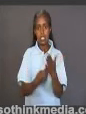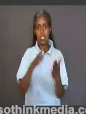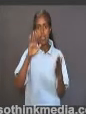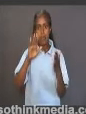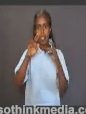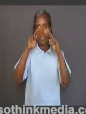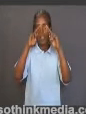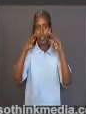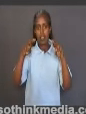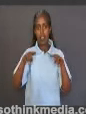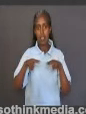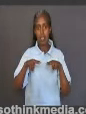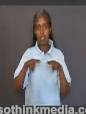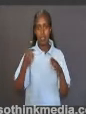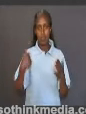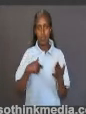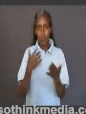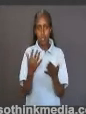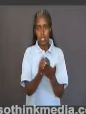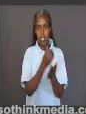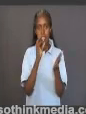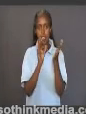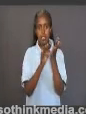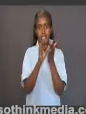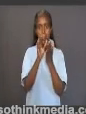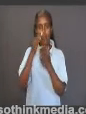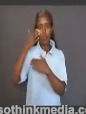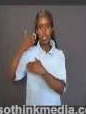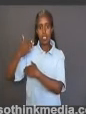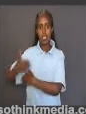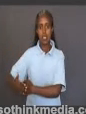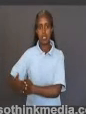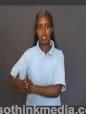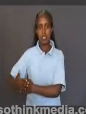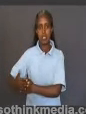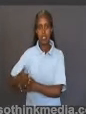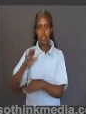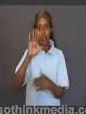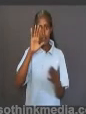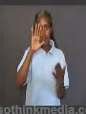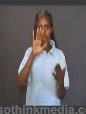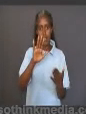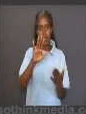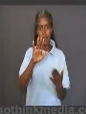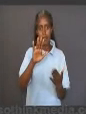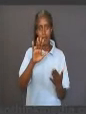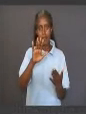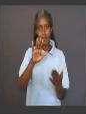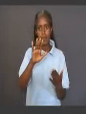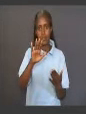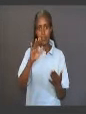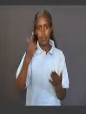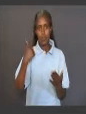pentagon, we take its number of sides, 5.